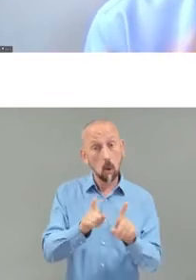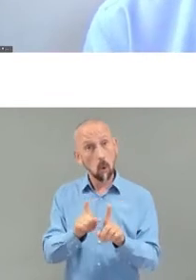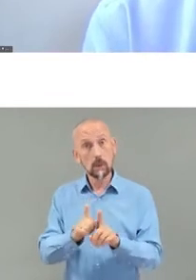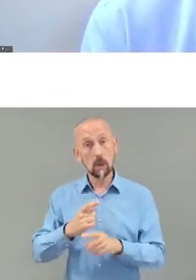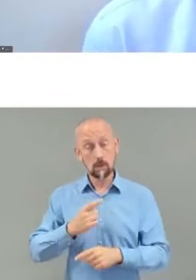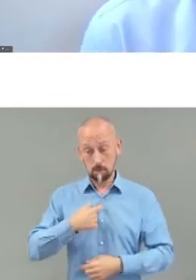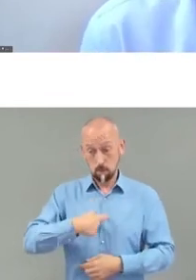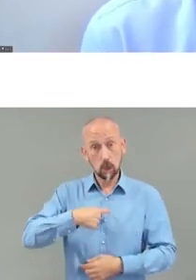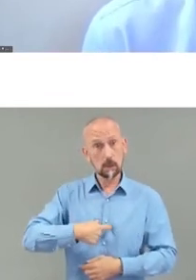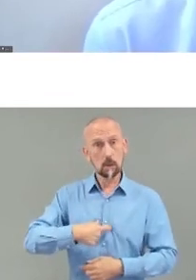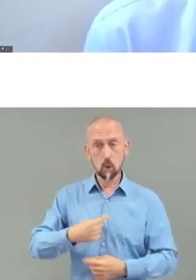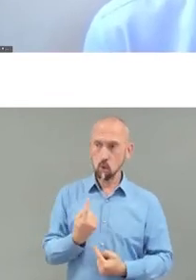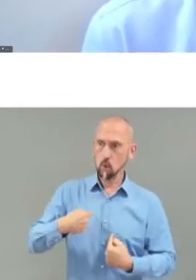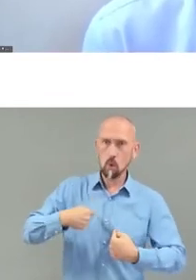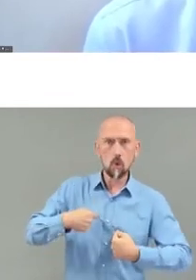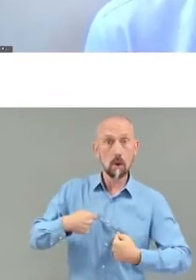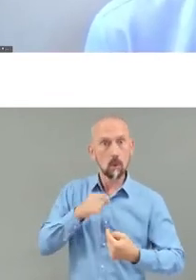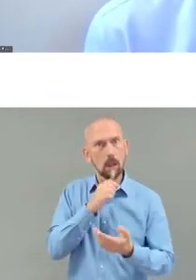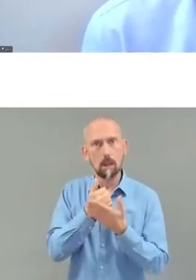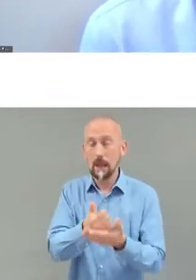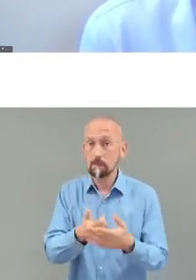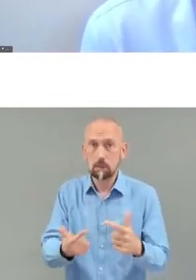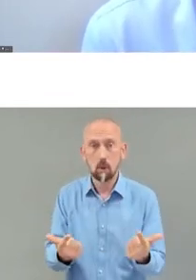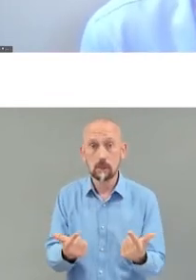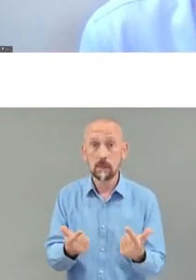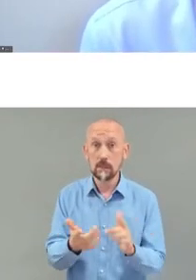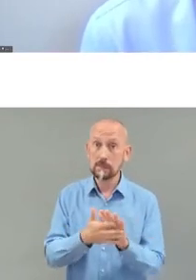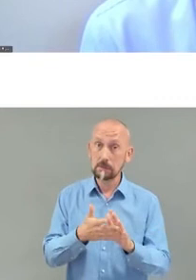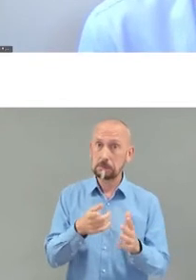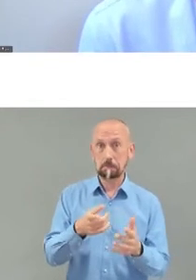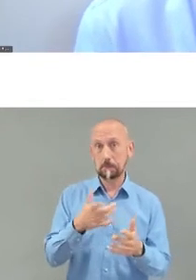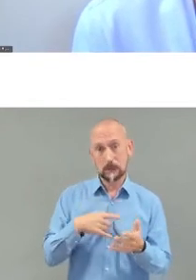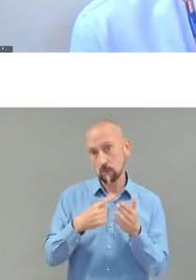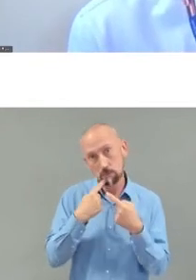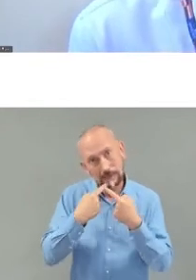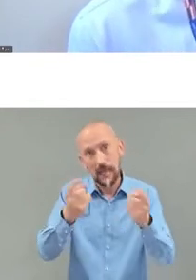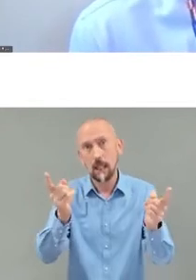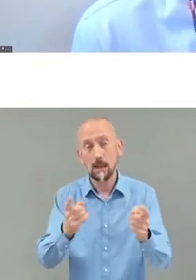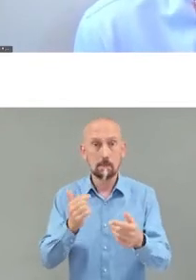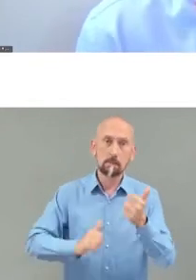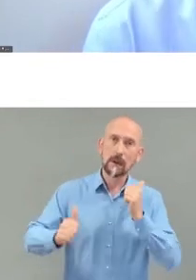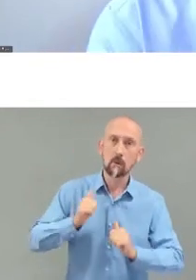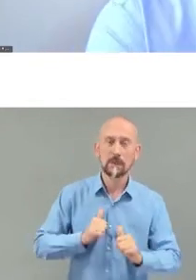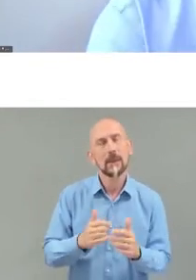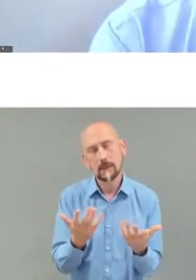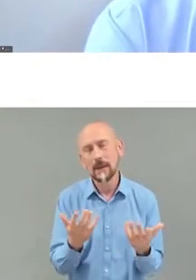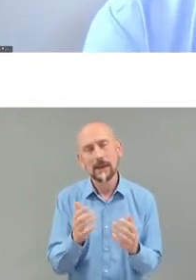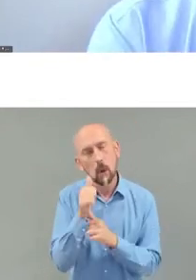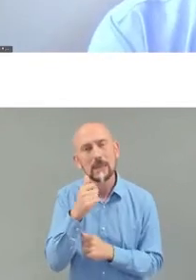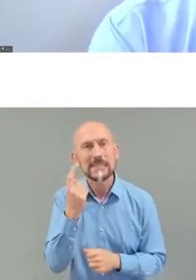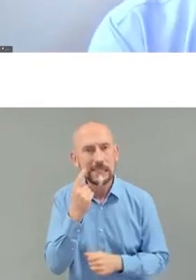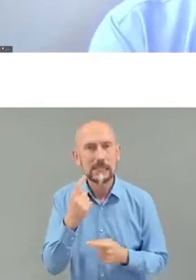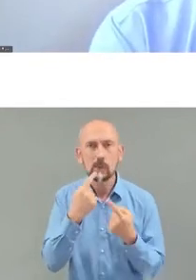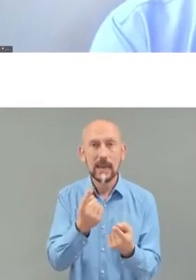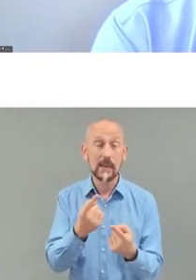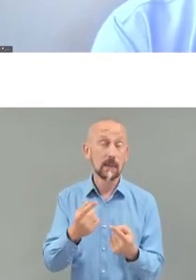So, you know, tell people about that and feel proud to do that. I know that in a way is easy for us to say, and in the past, of course, there have been,